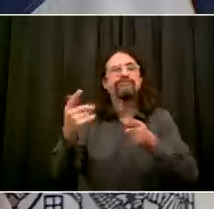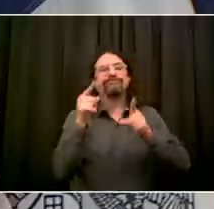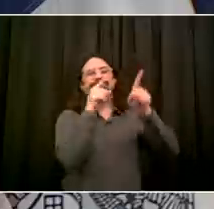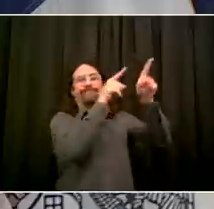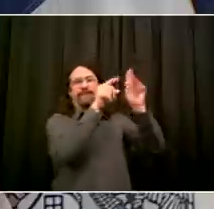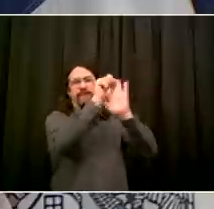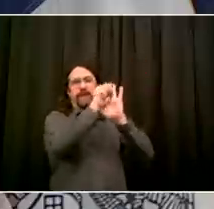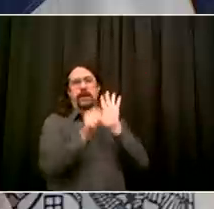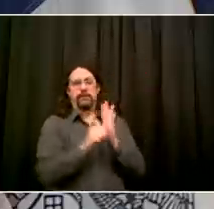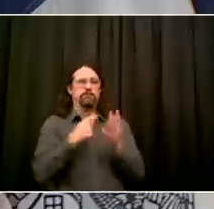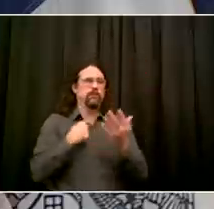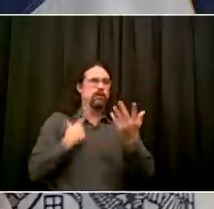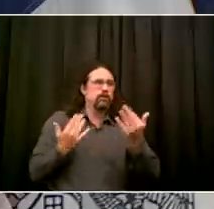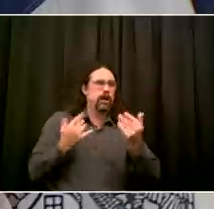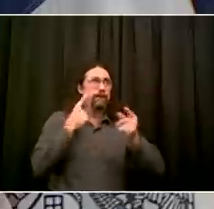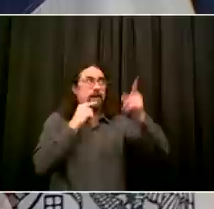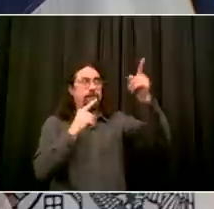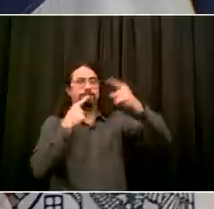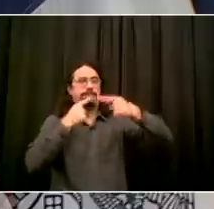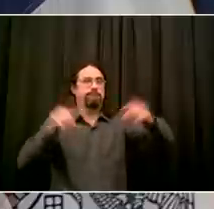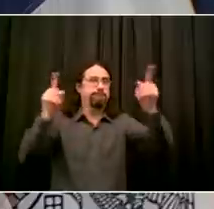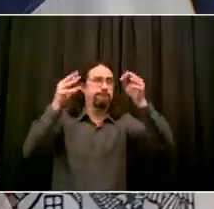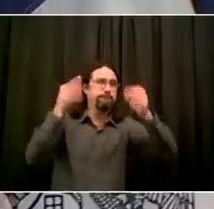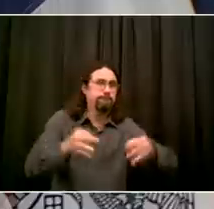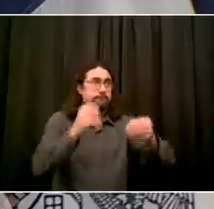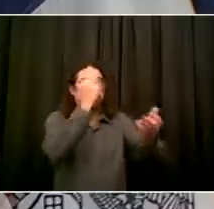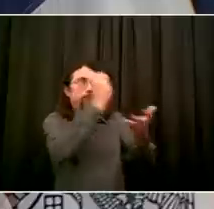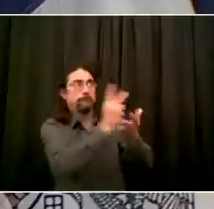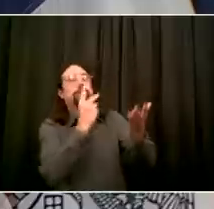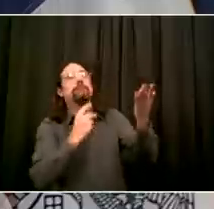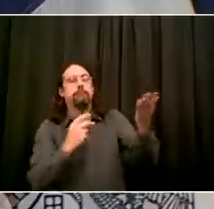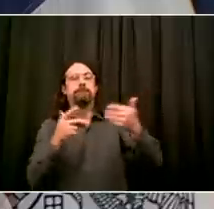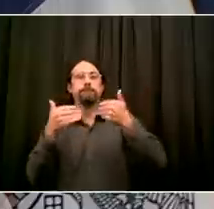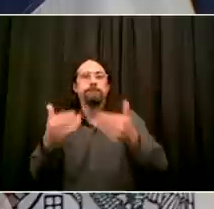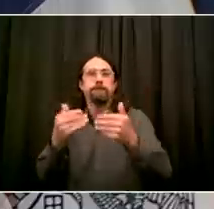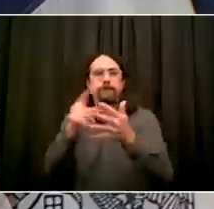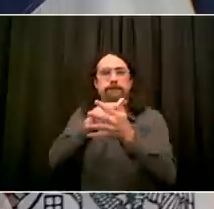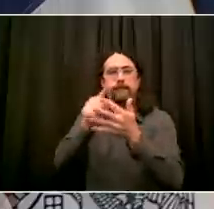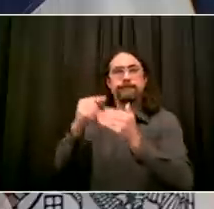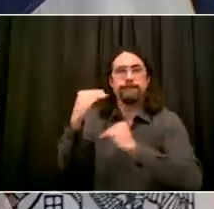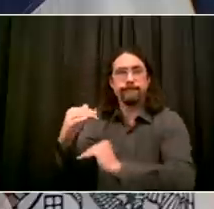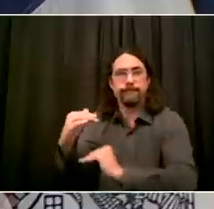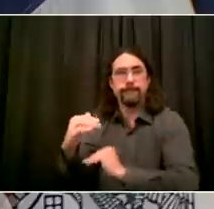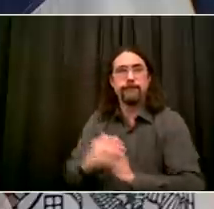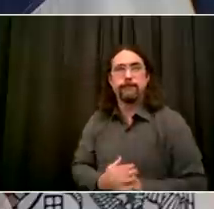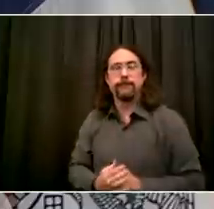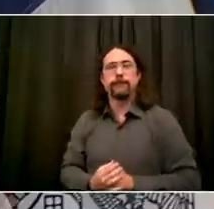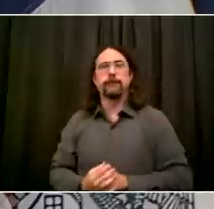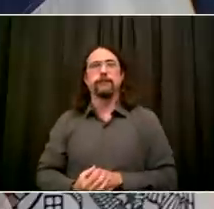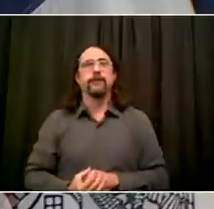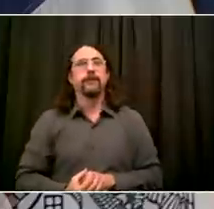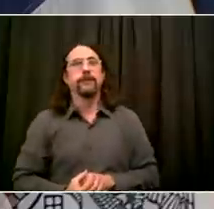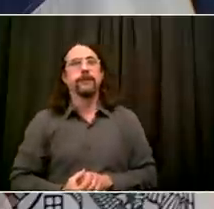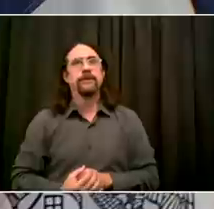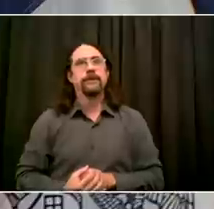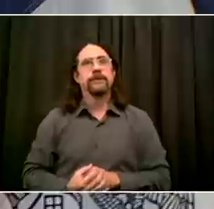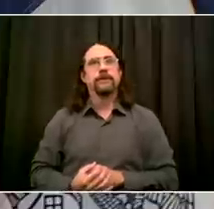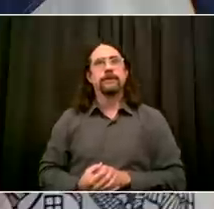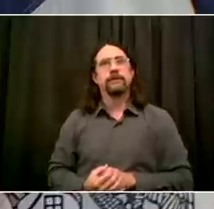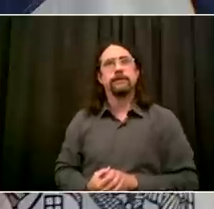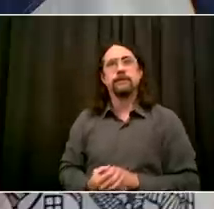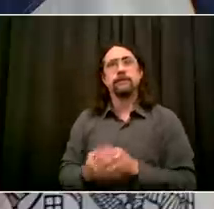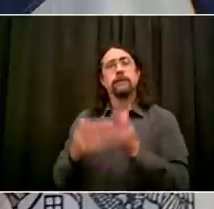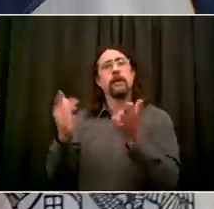going to be talking to a lot of people in the community. I have been already, and my message is the same. You can keep it to a matter of weeks, but everyone has